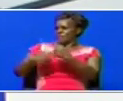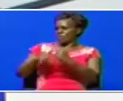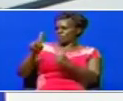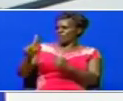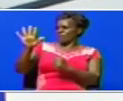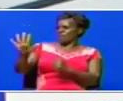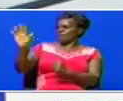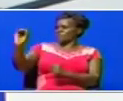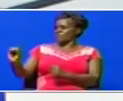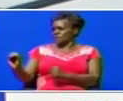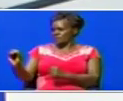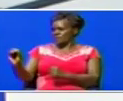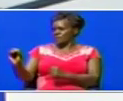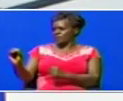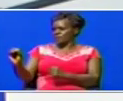46.15%.